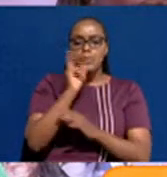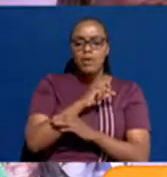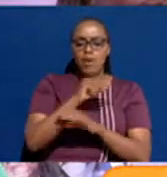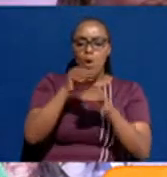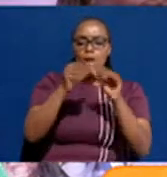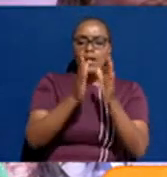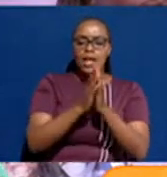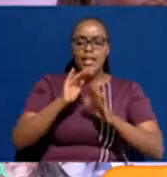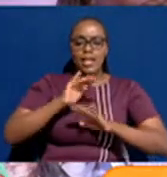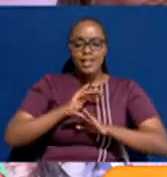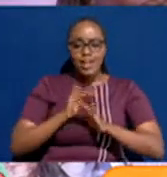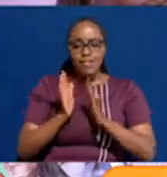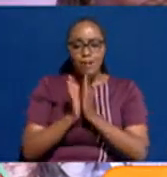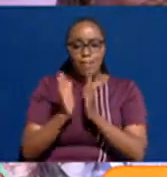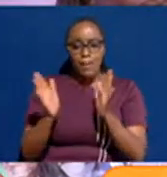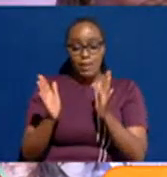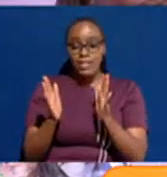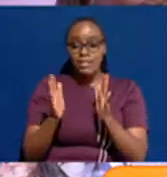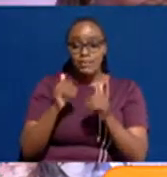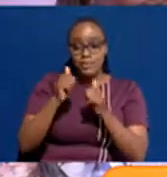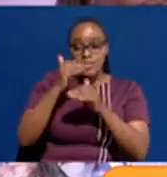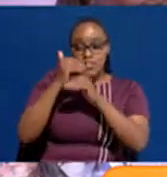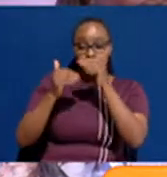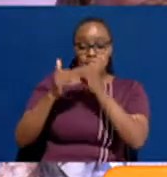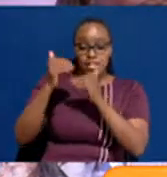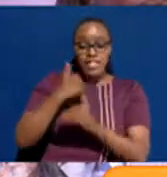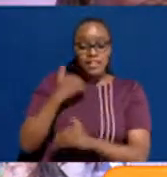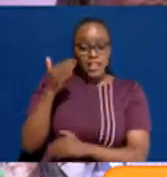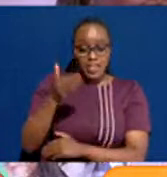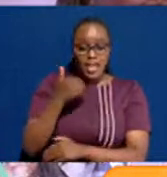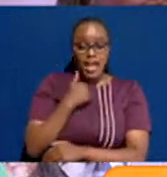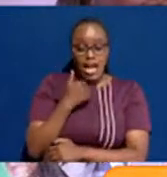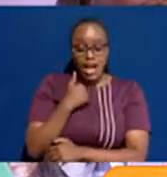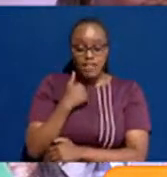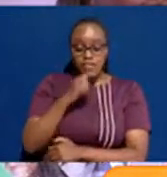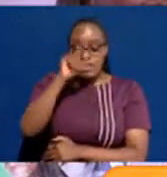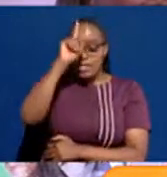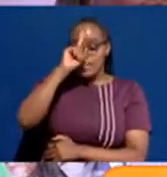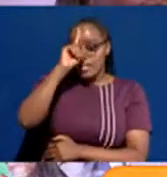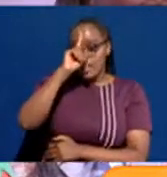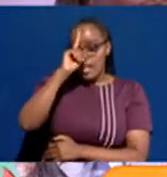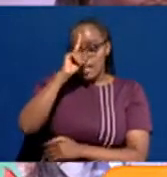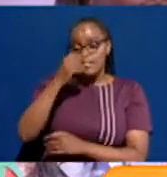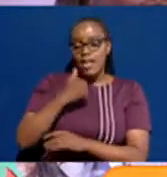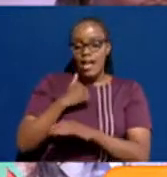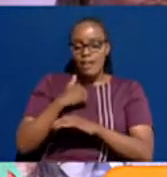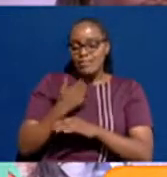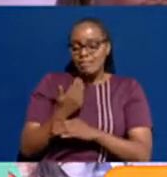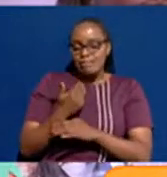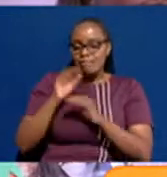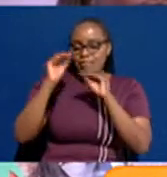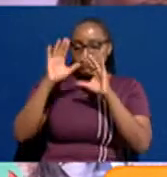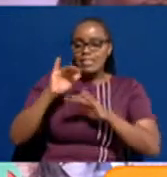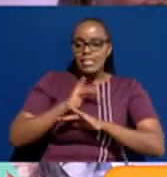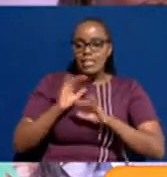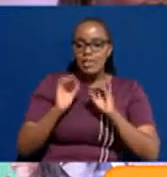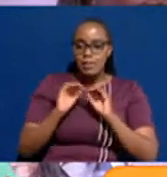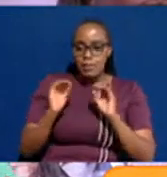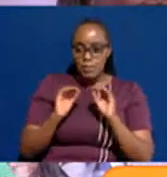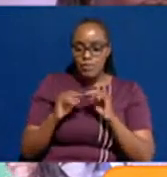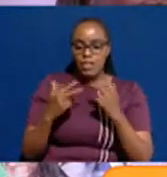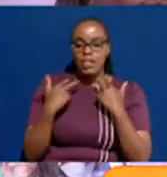and adequate public school infrastructure, serious teacher shortages,